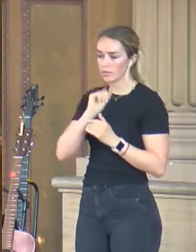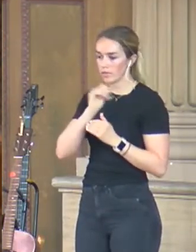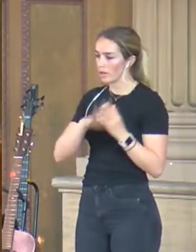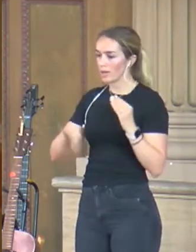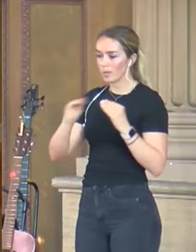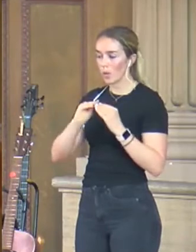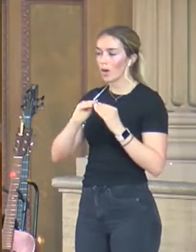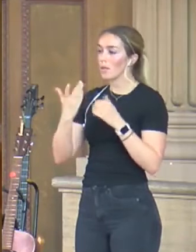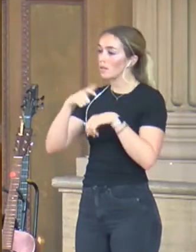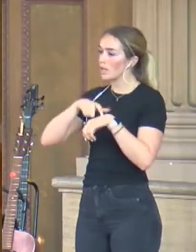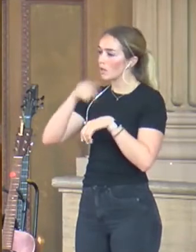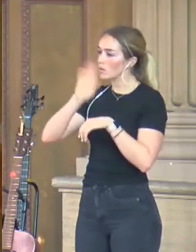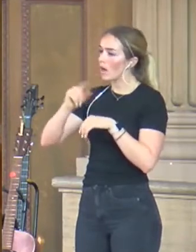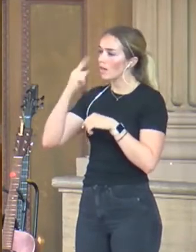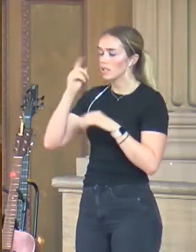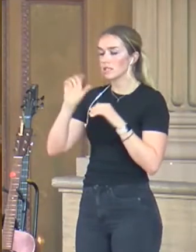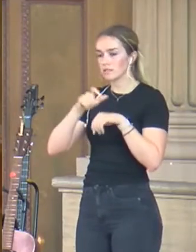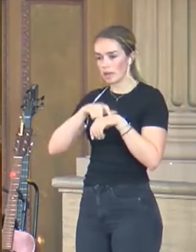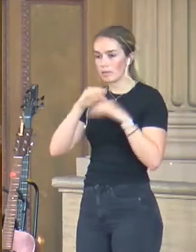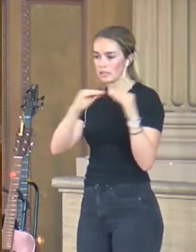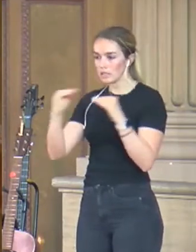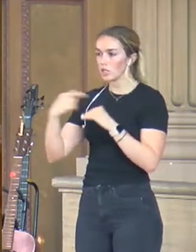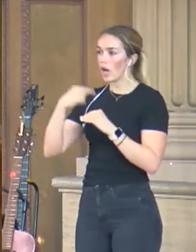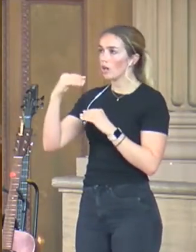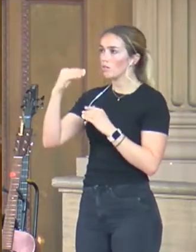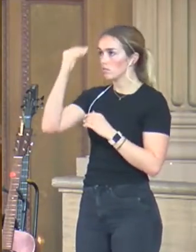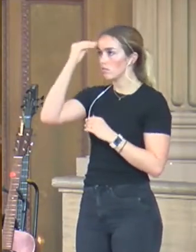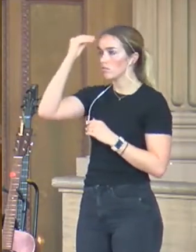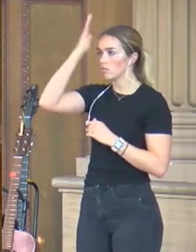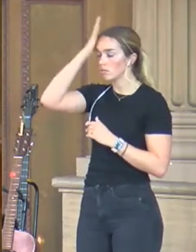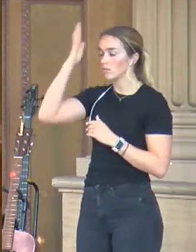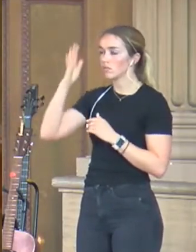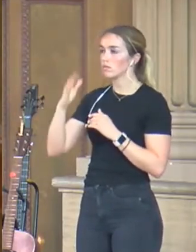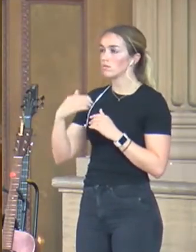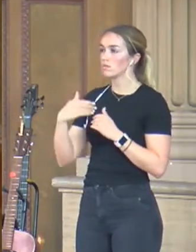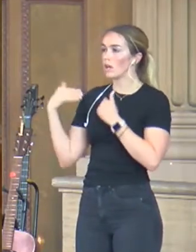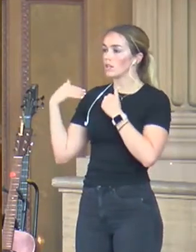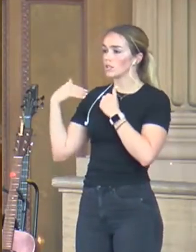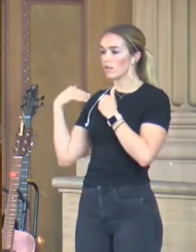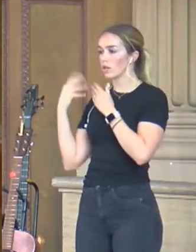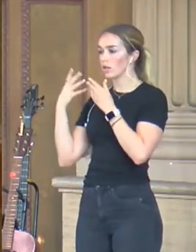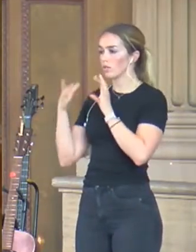us something, and it seems like, All right, I learned the lesson and then he lifts the suffering. That happens sometimes.